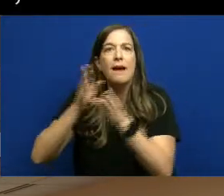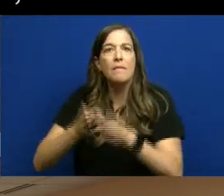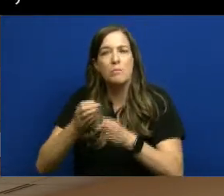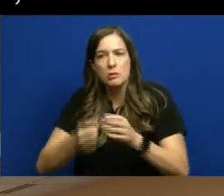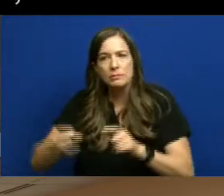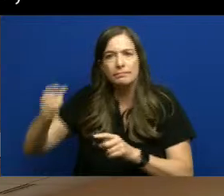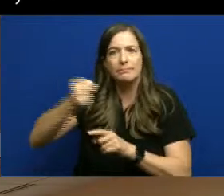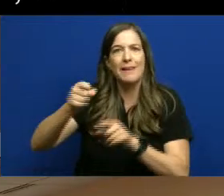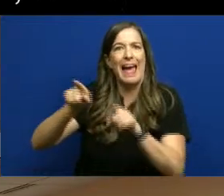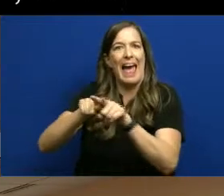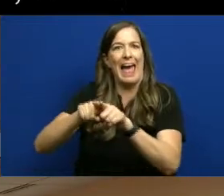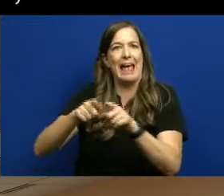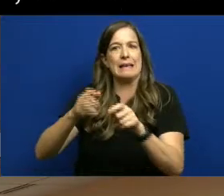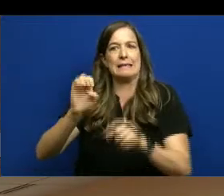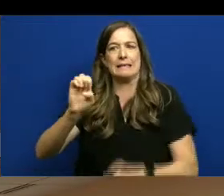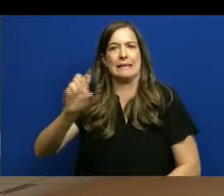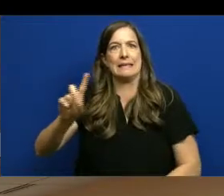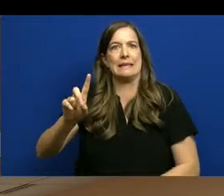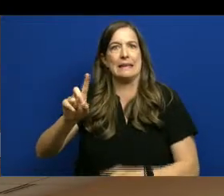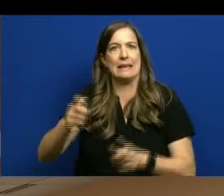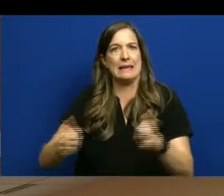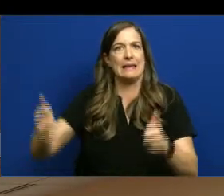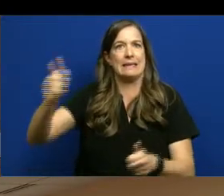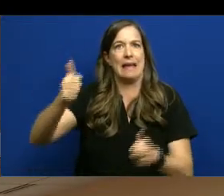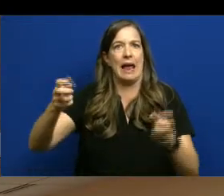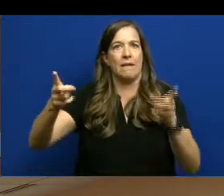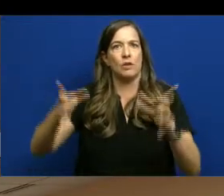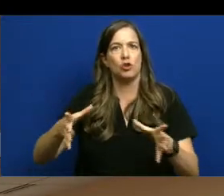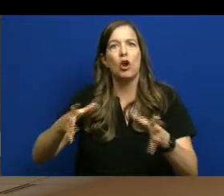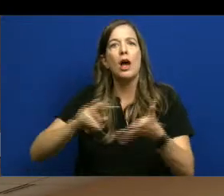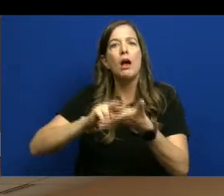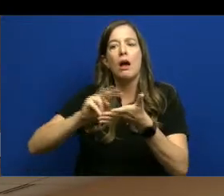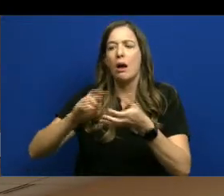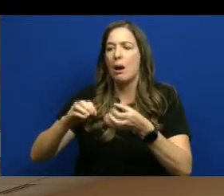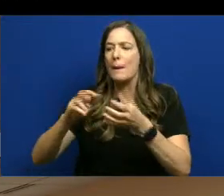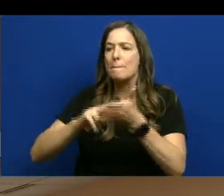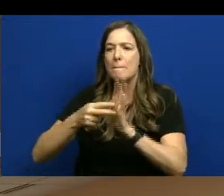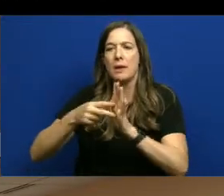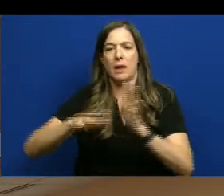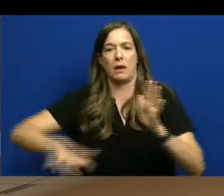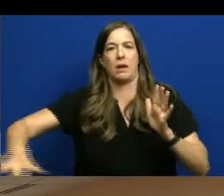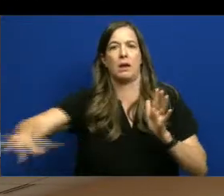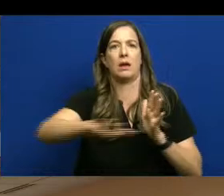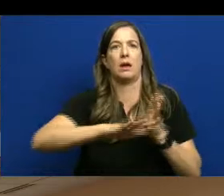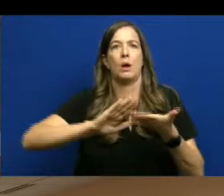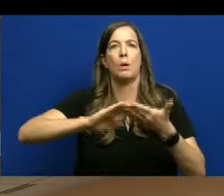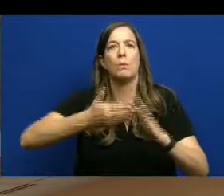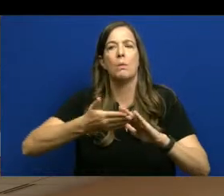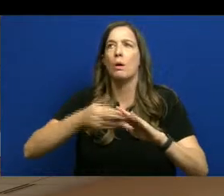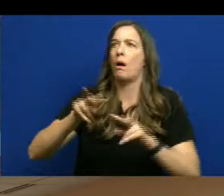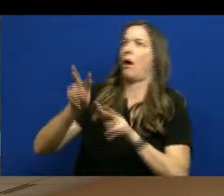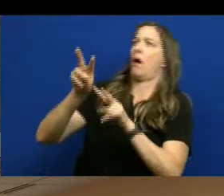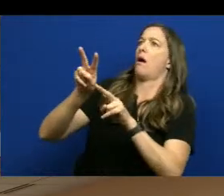a deaf executive director will meet the needs of the community in a variety of ways.